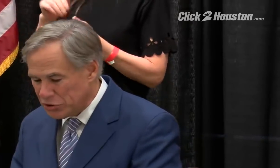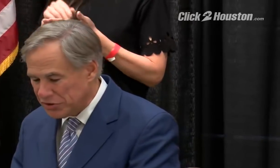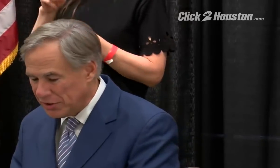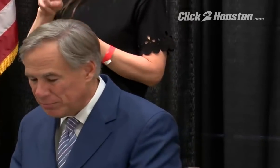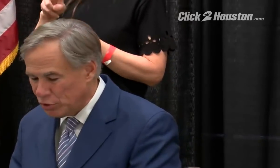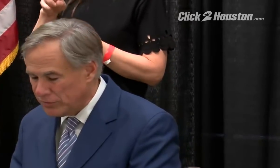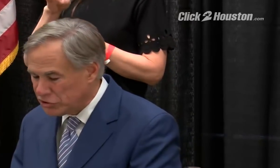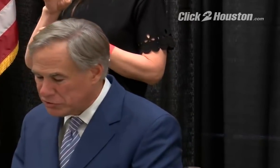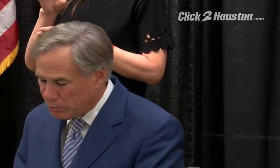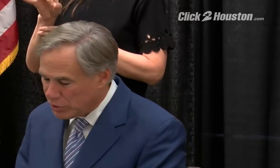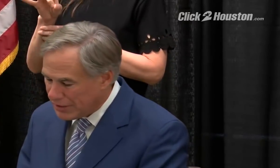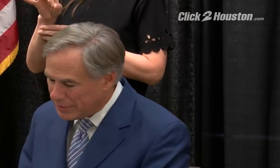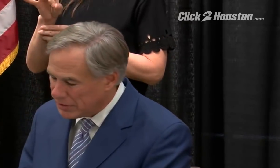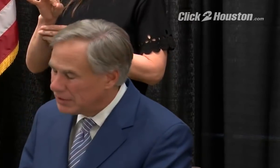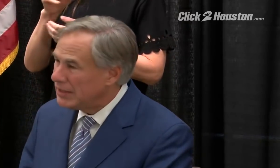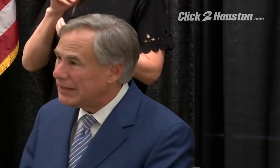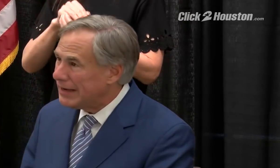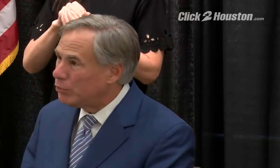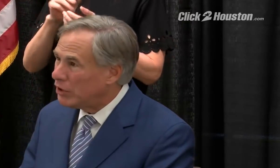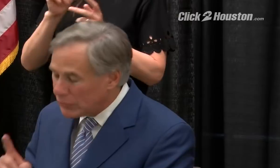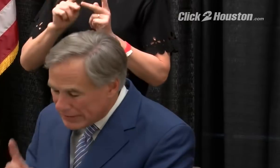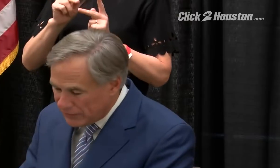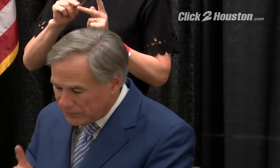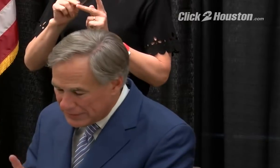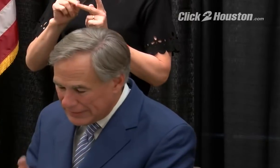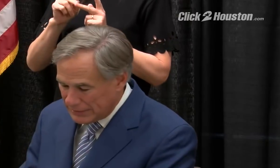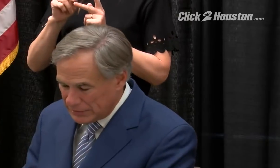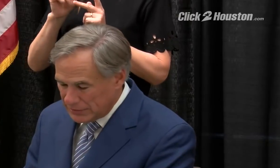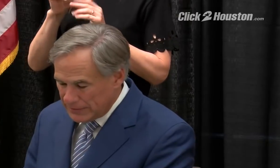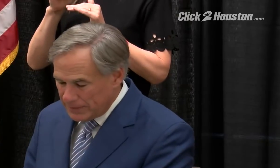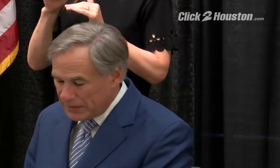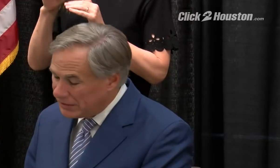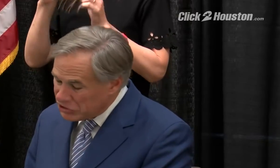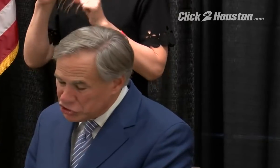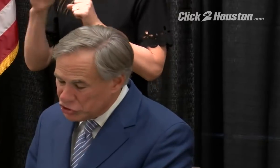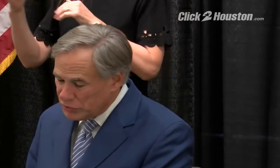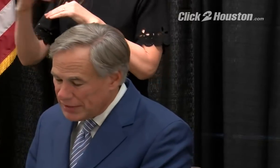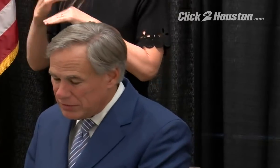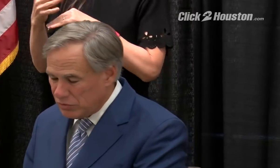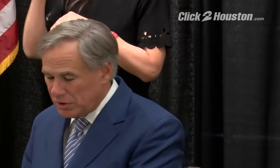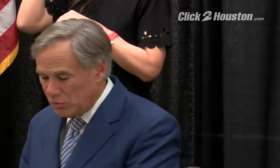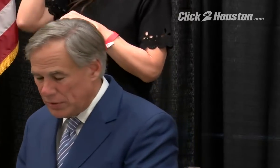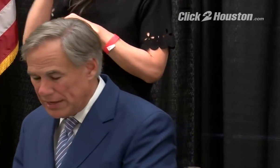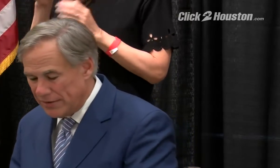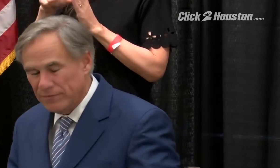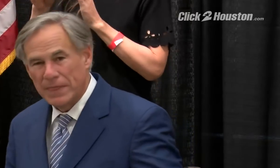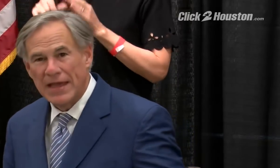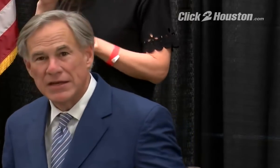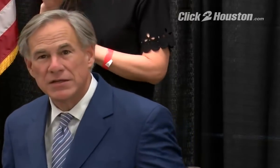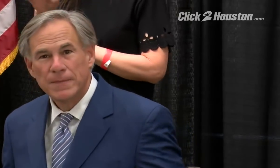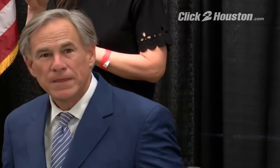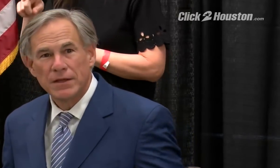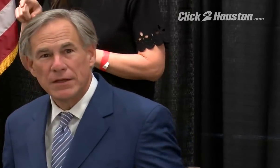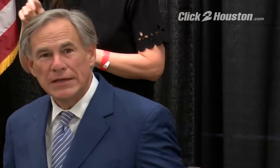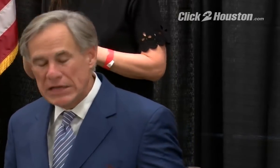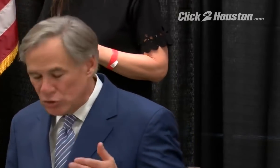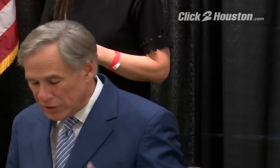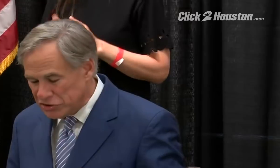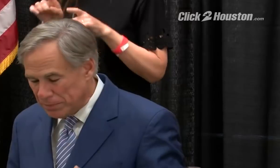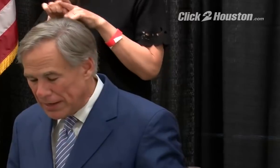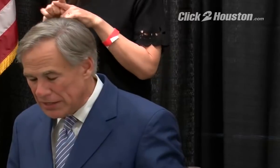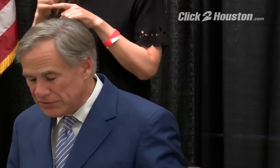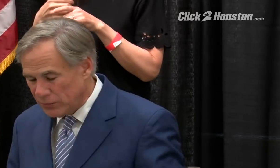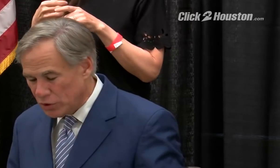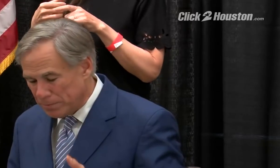1,278 personnel approved to support Lubbock and Amarillo if needed. In addition to that, we have added